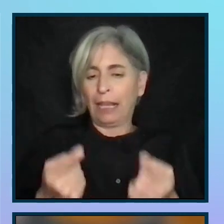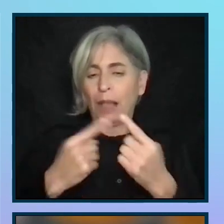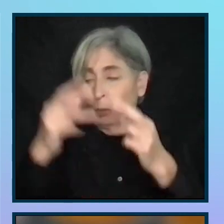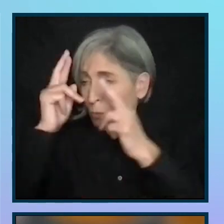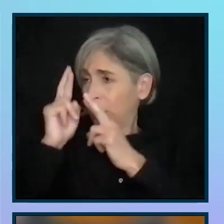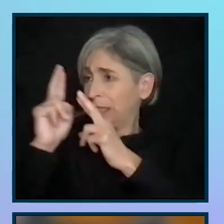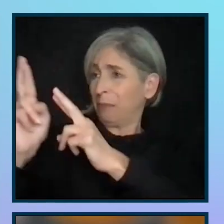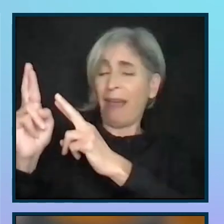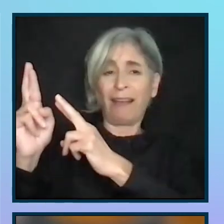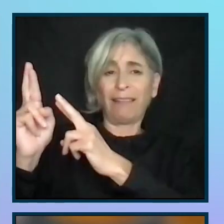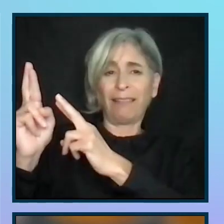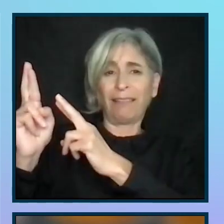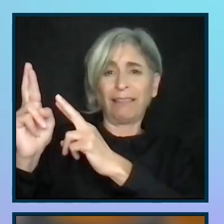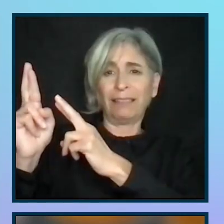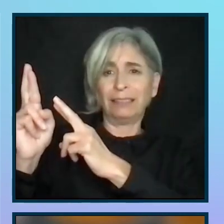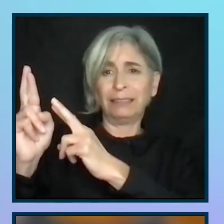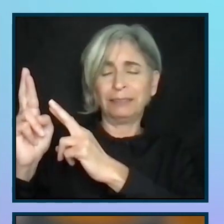respect